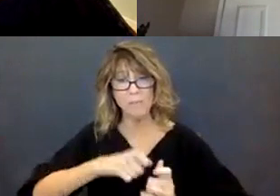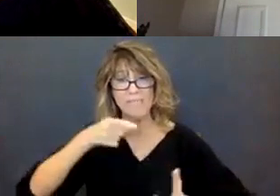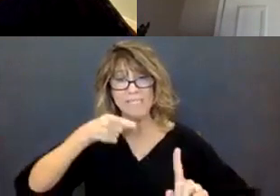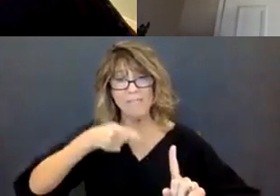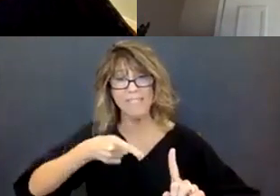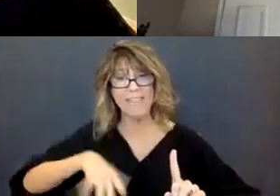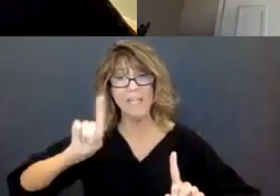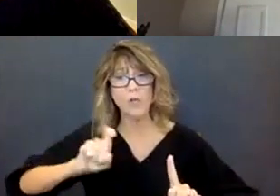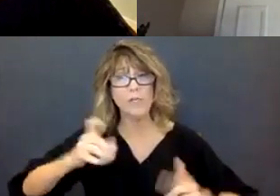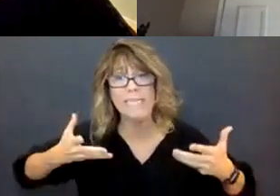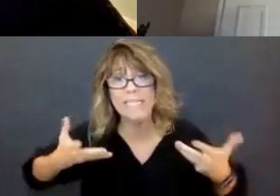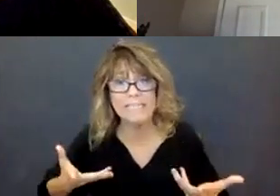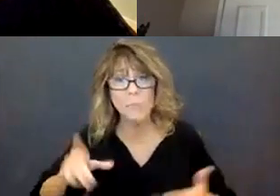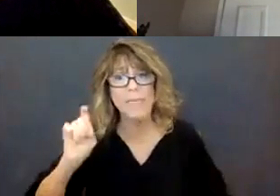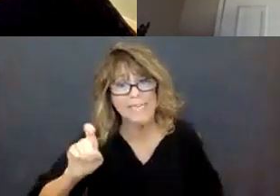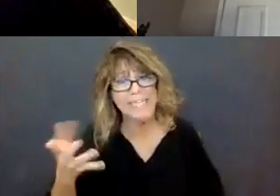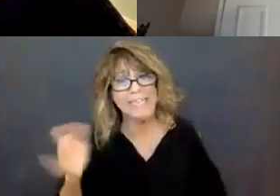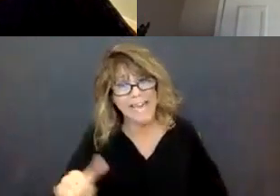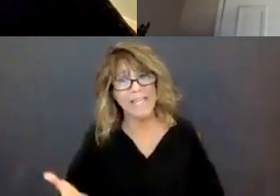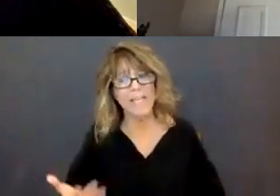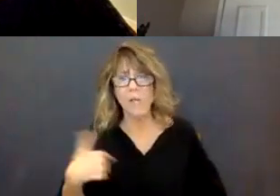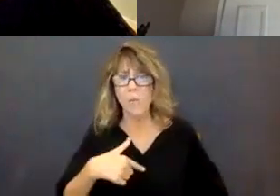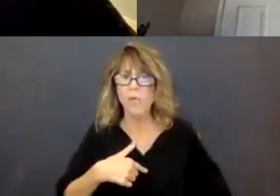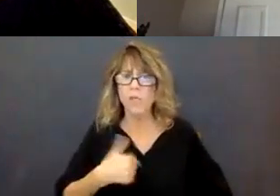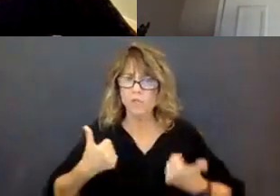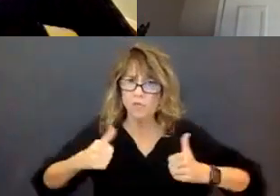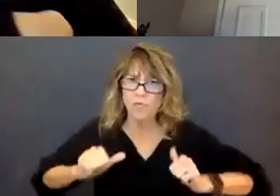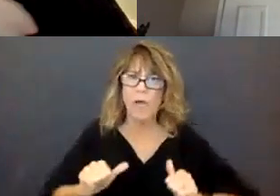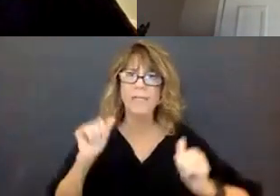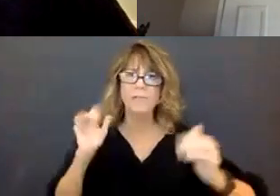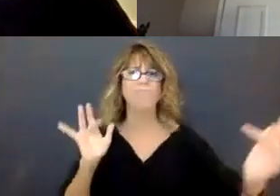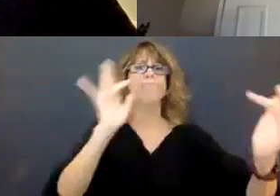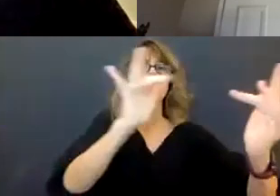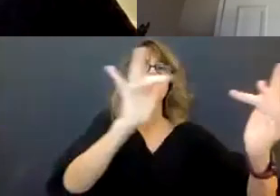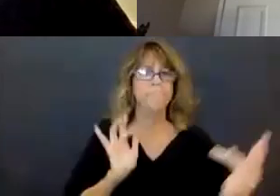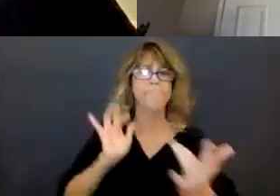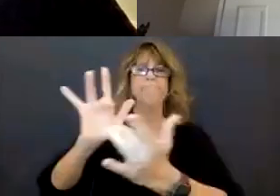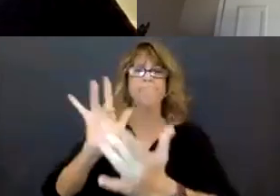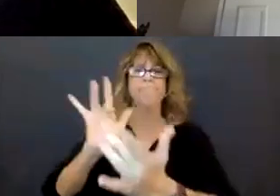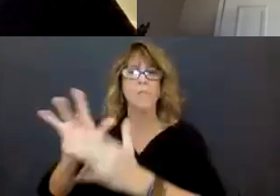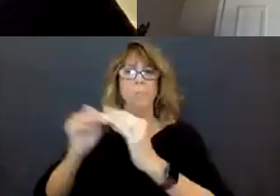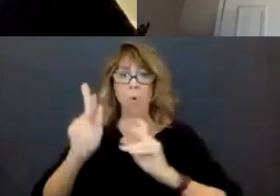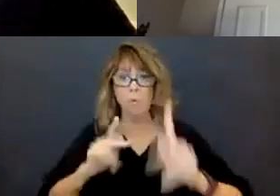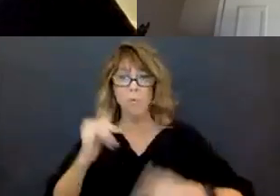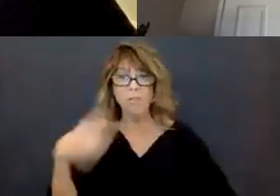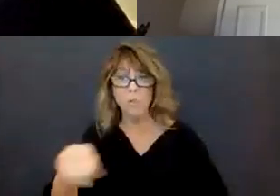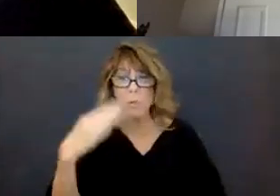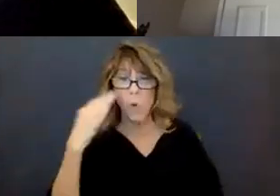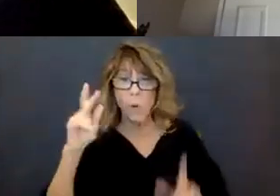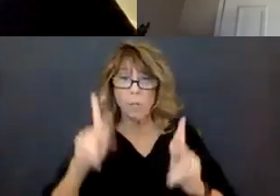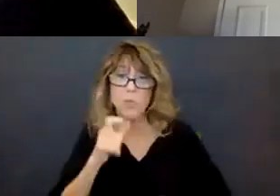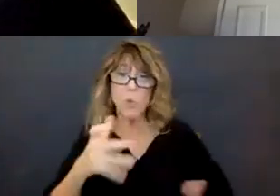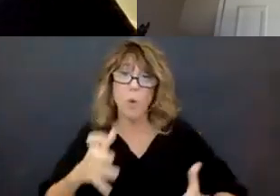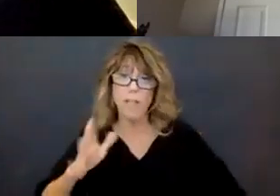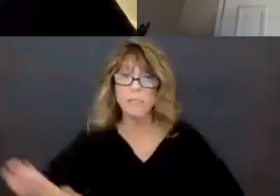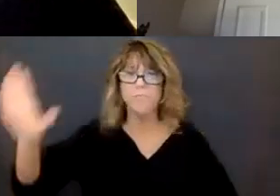what they need. Yes, it's something that we are trying to reach out to more people. So if you know somebody who wants to speak up,